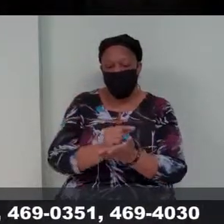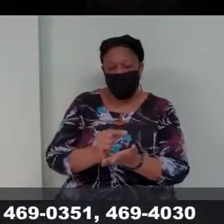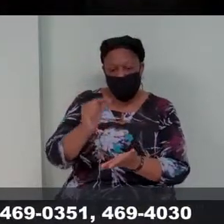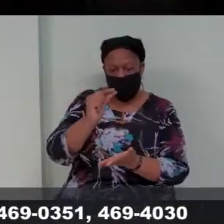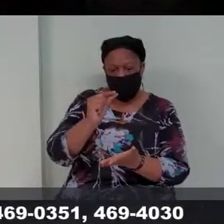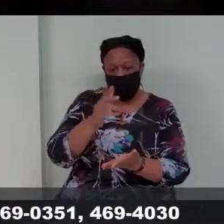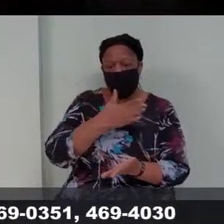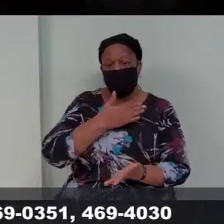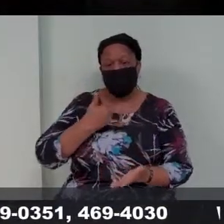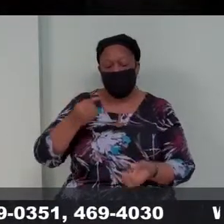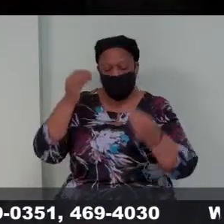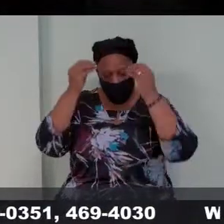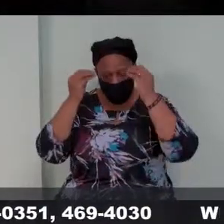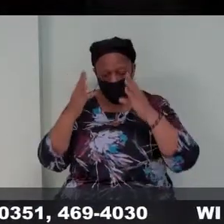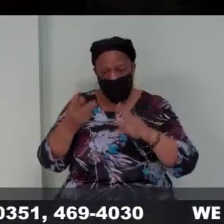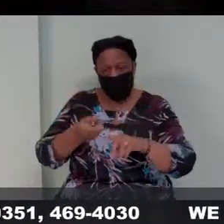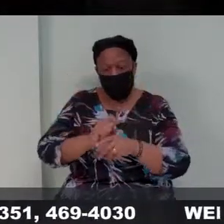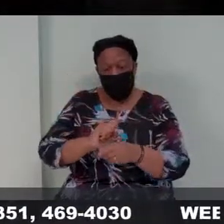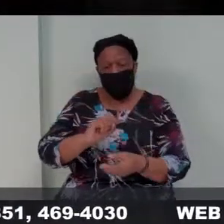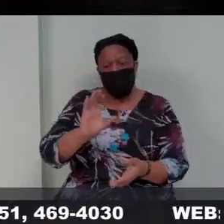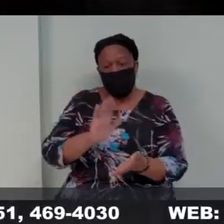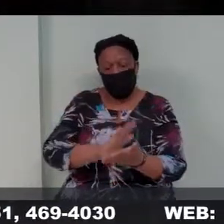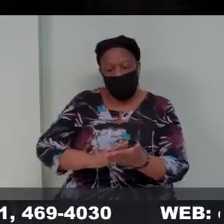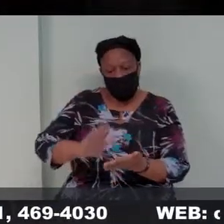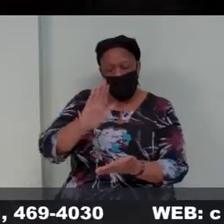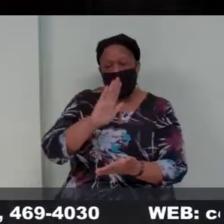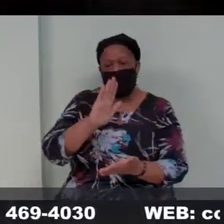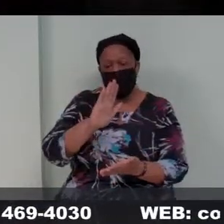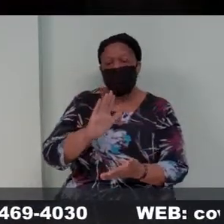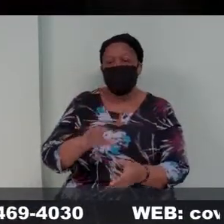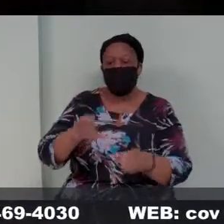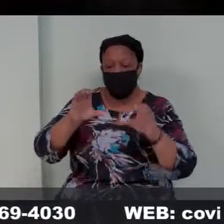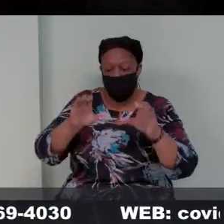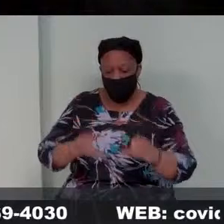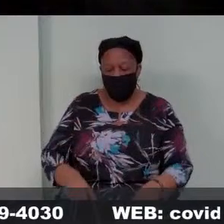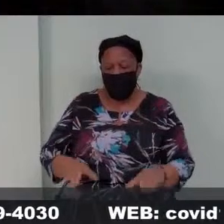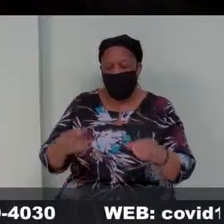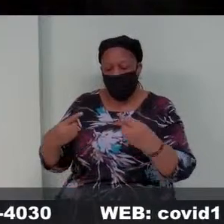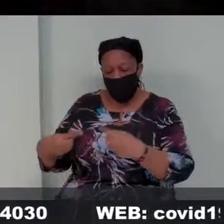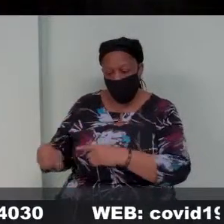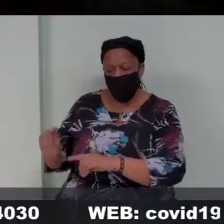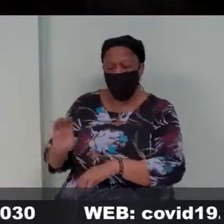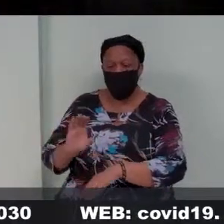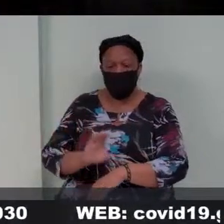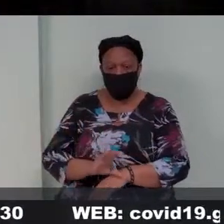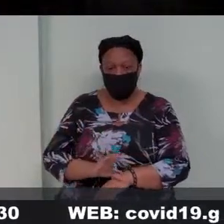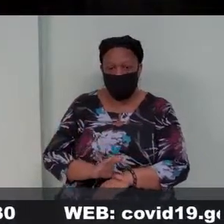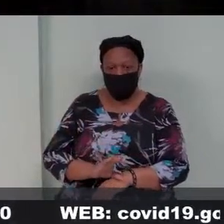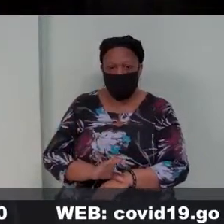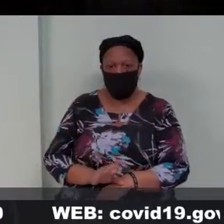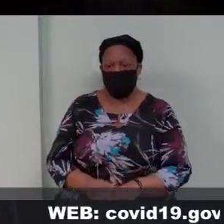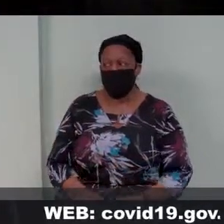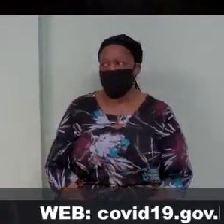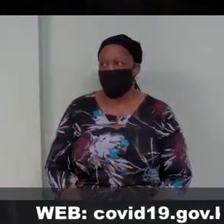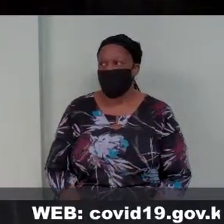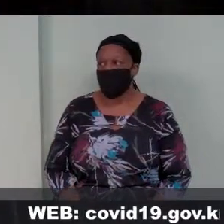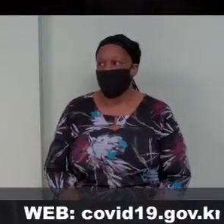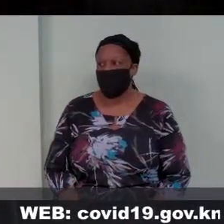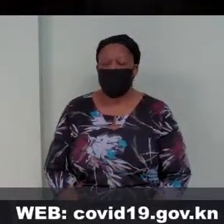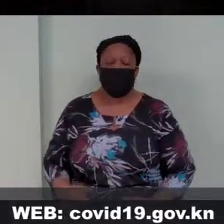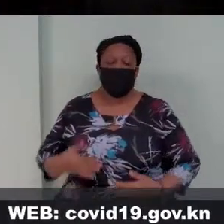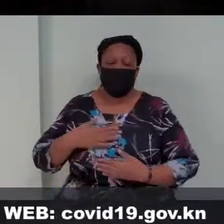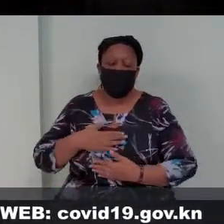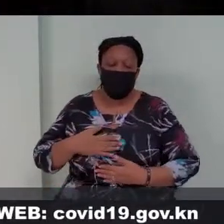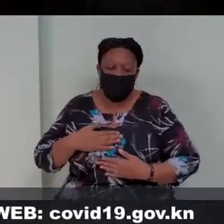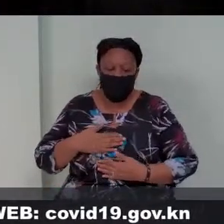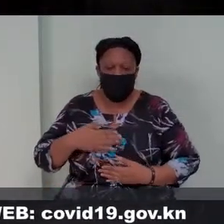allowing them still to have that moment to celebrate their accomplishments. We are pleased with the